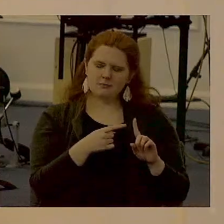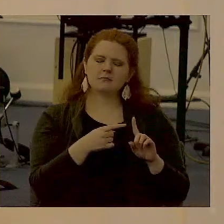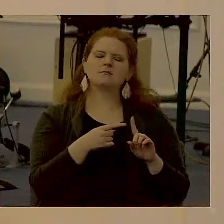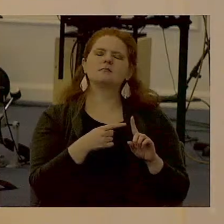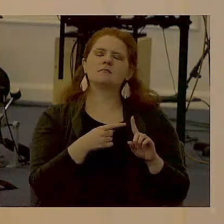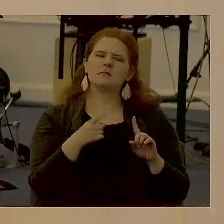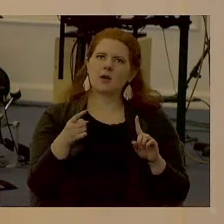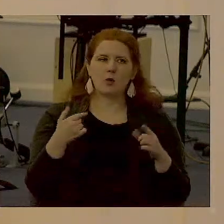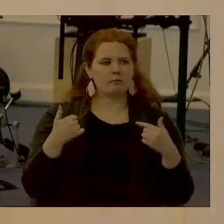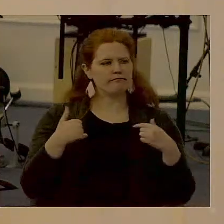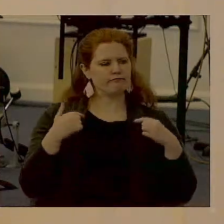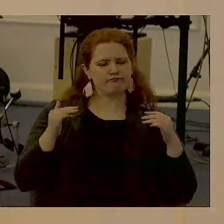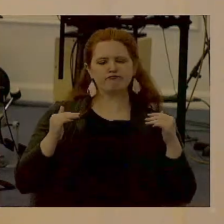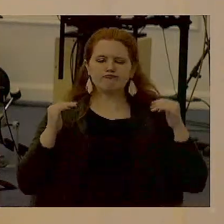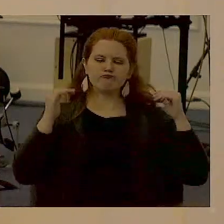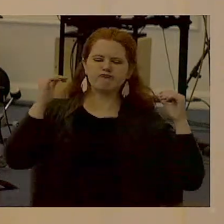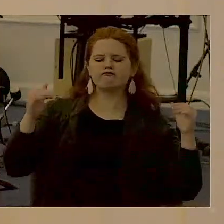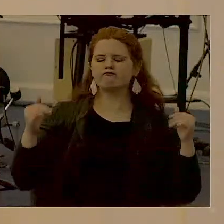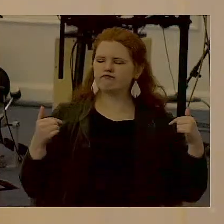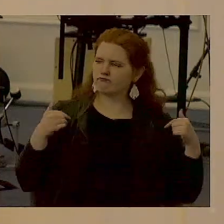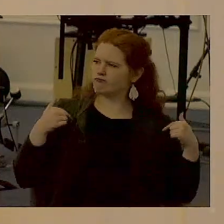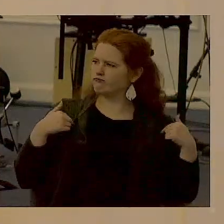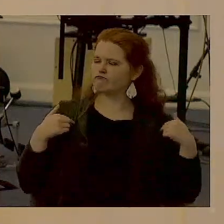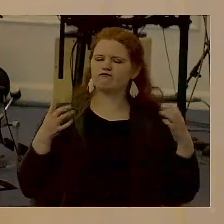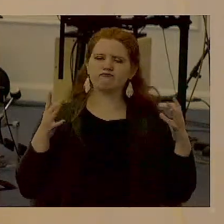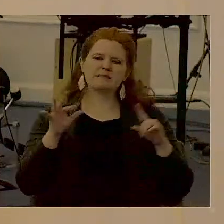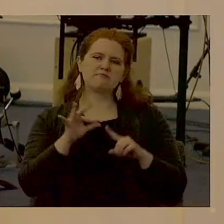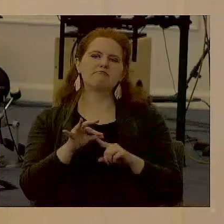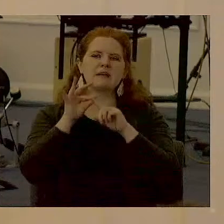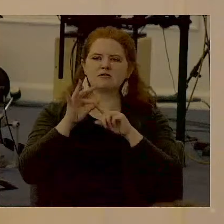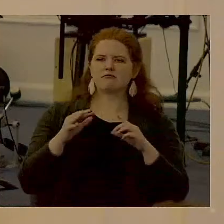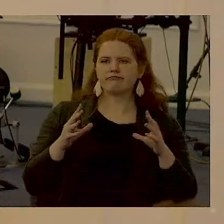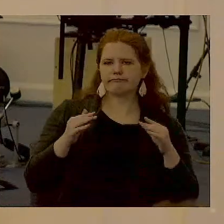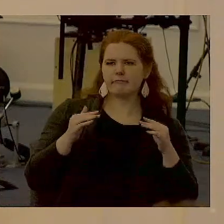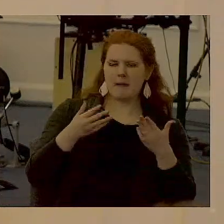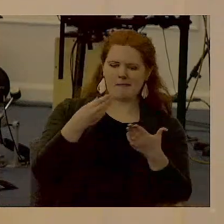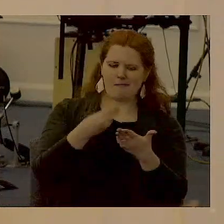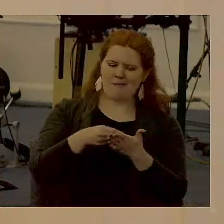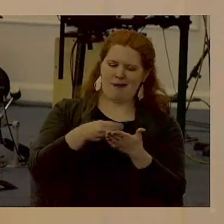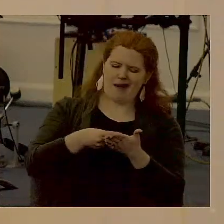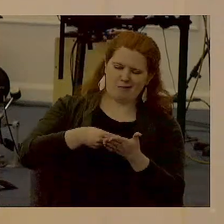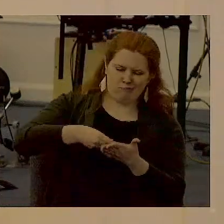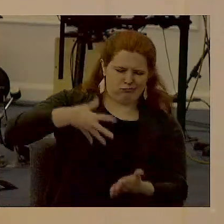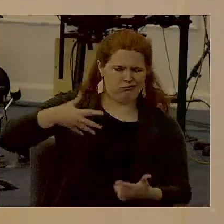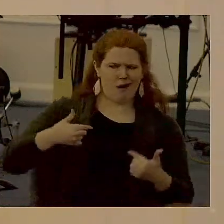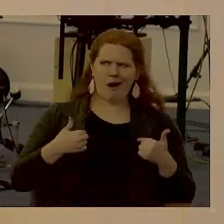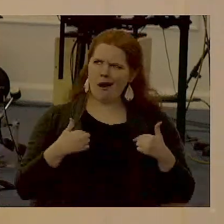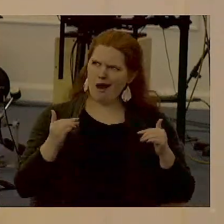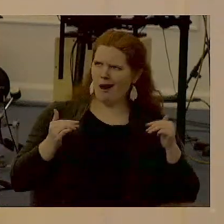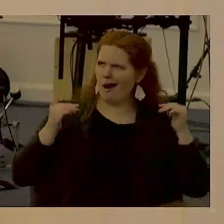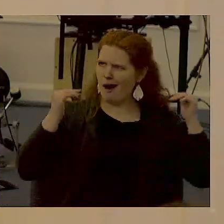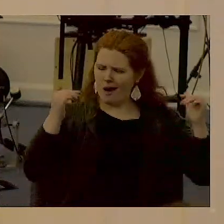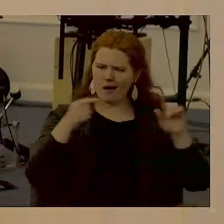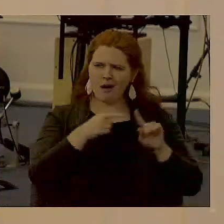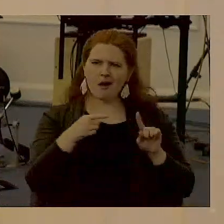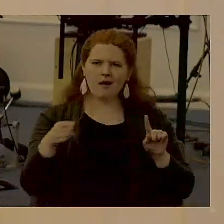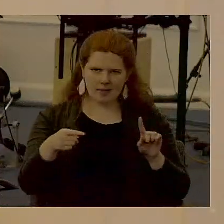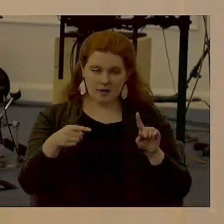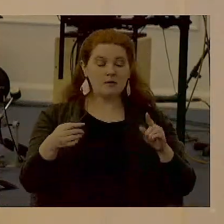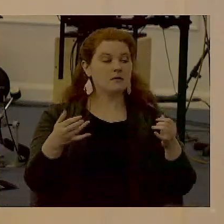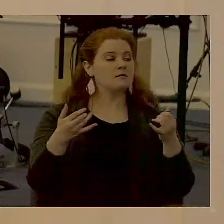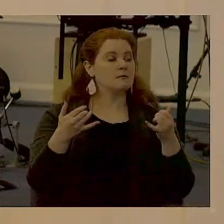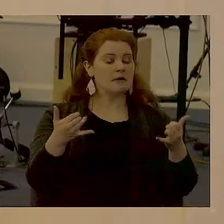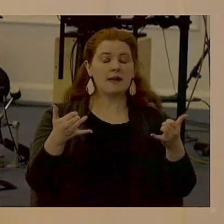you had arrived, that you were elite, that you had some money behind you. And so we're going to read this passage